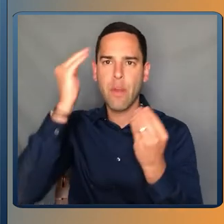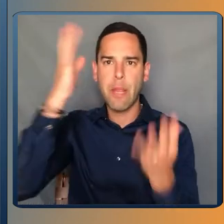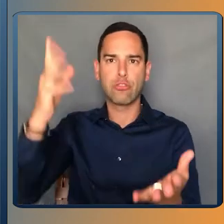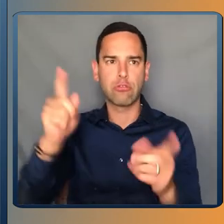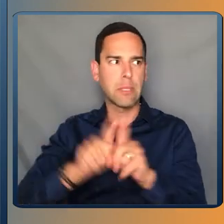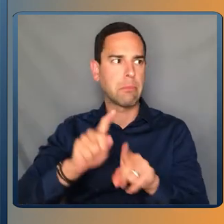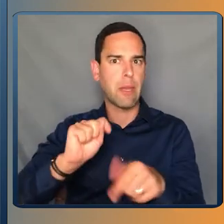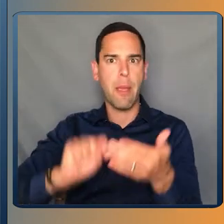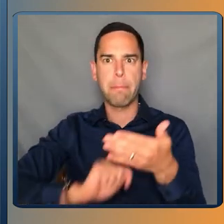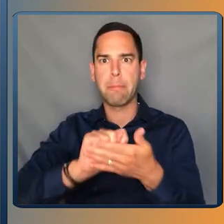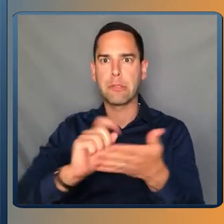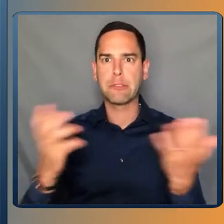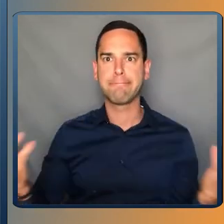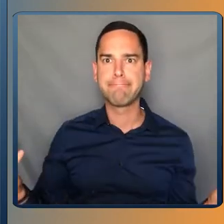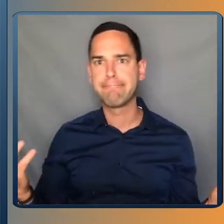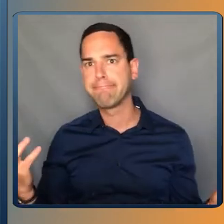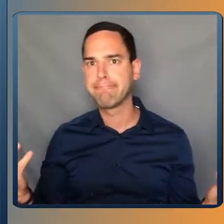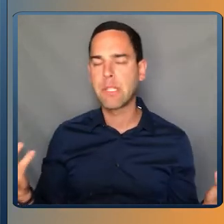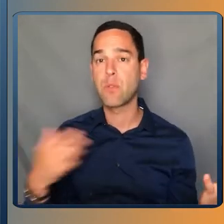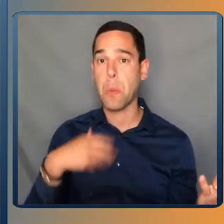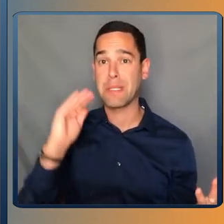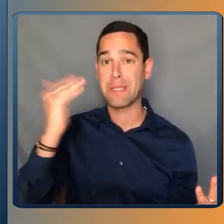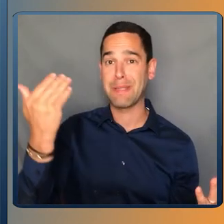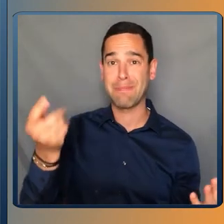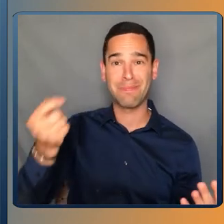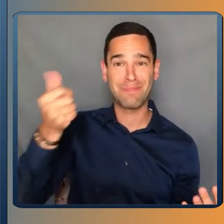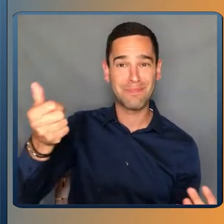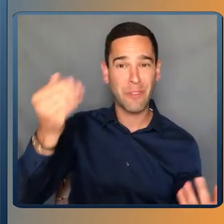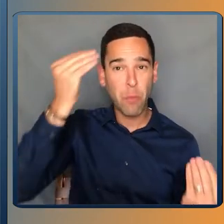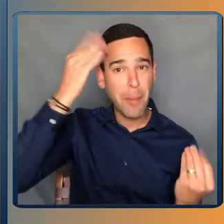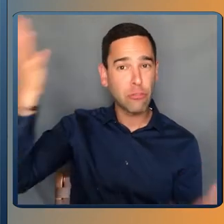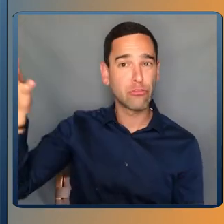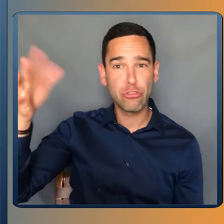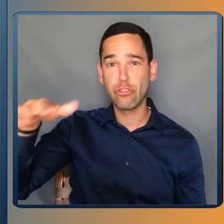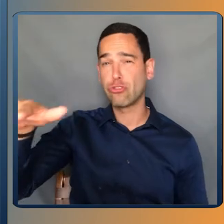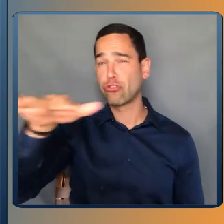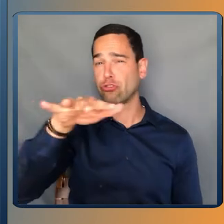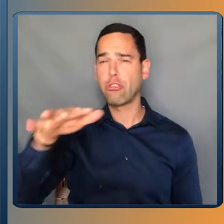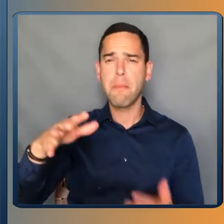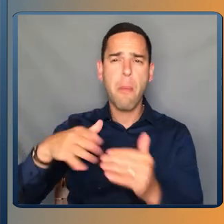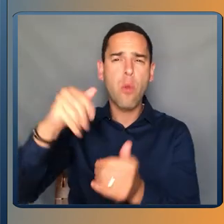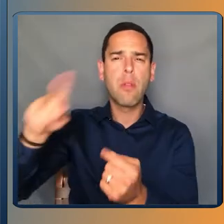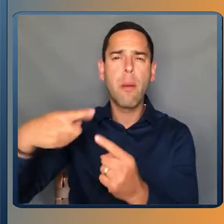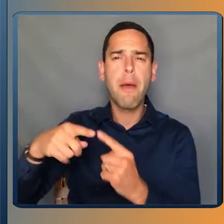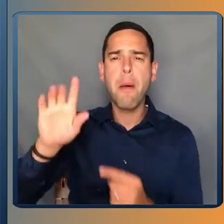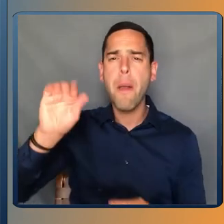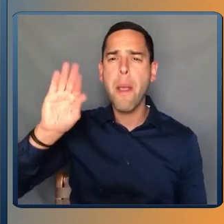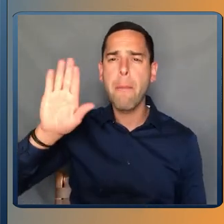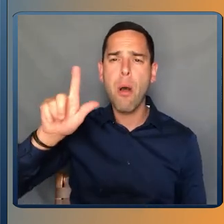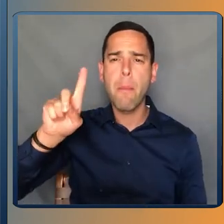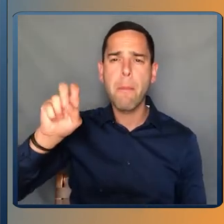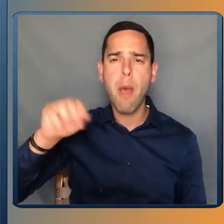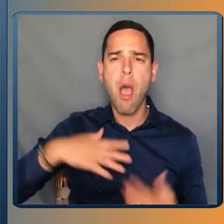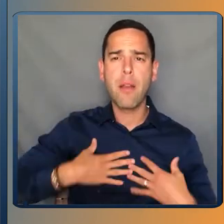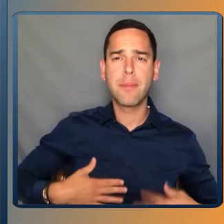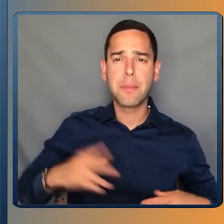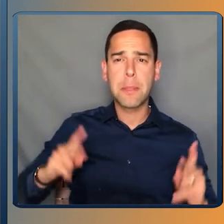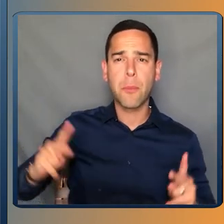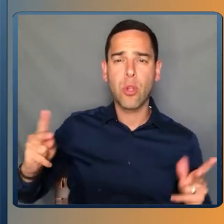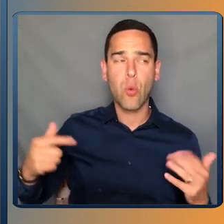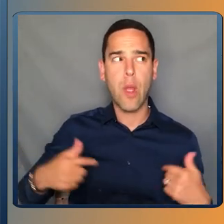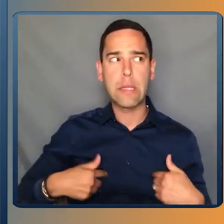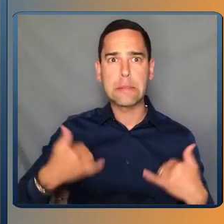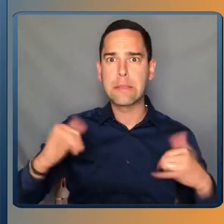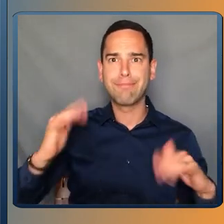at the same speed. So when there wasn't a lot of information about me and it was mostly geared towards able-bodied people, I didn't really